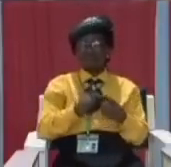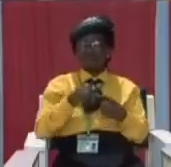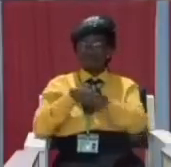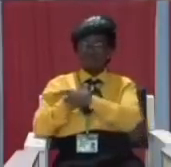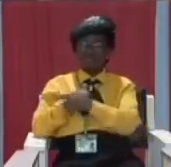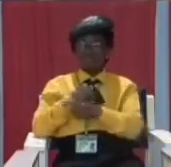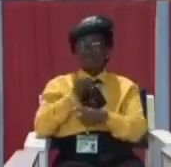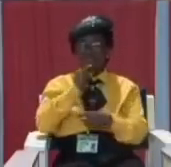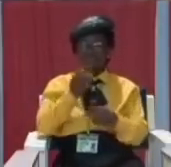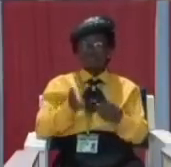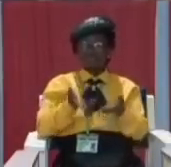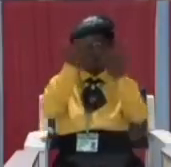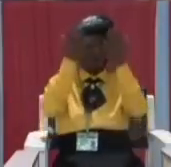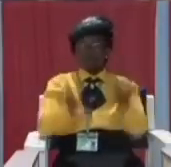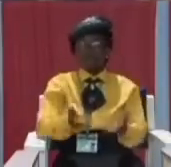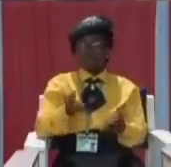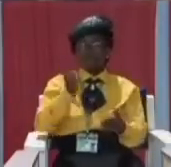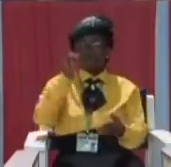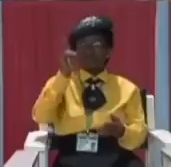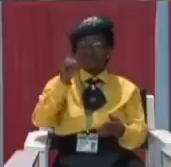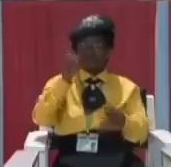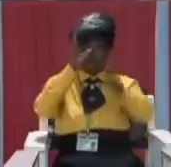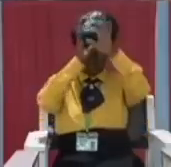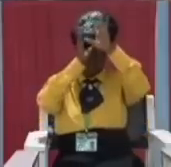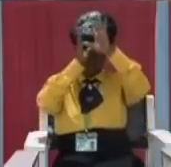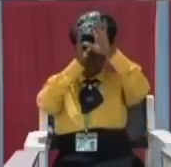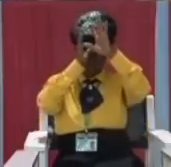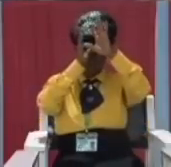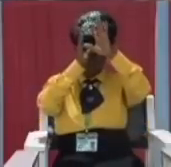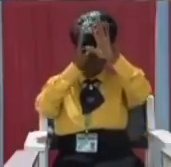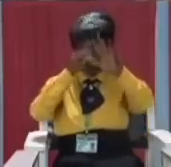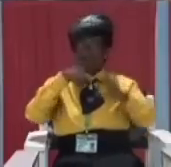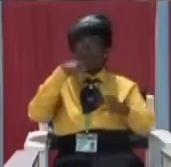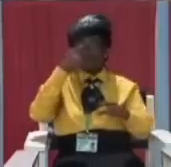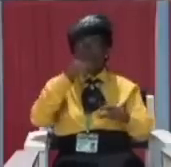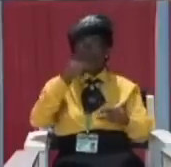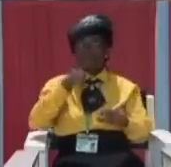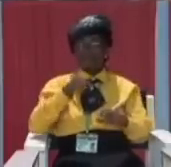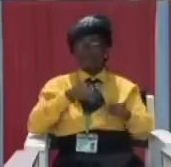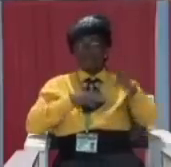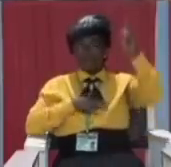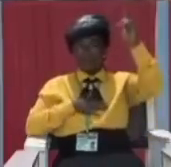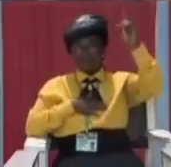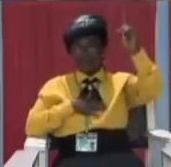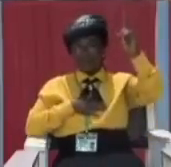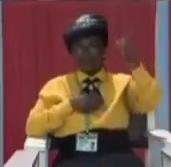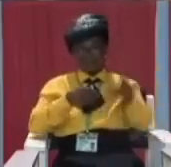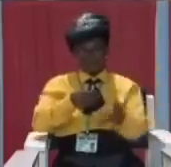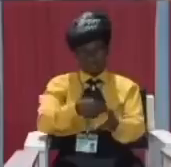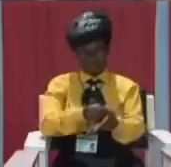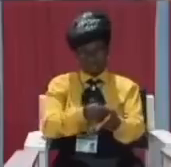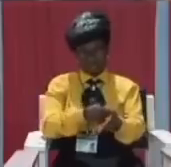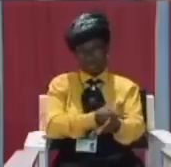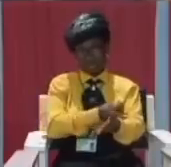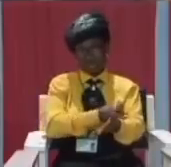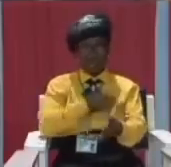Daddy says, my sheep hear my voice,